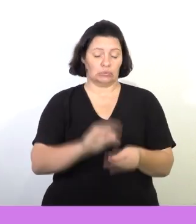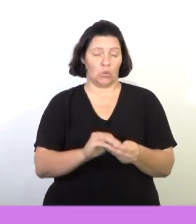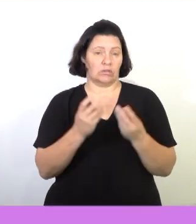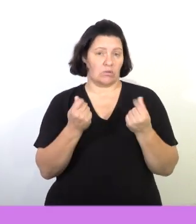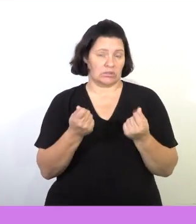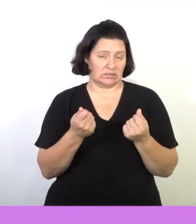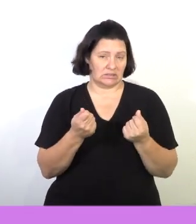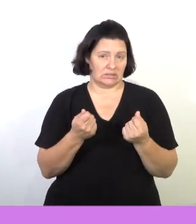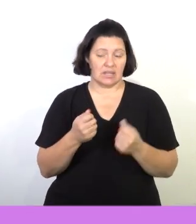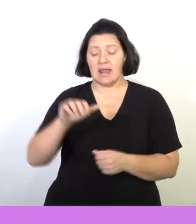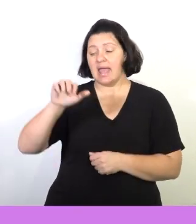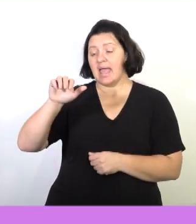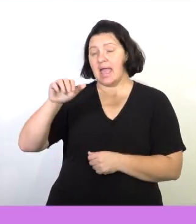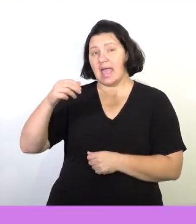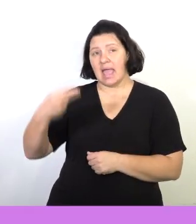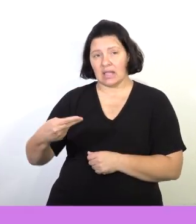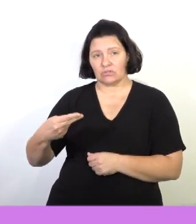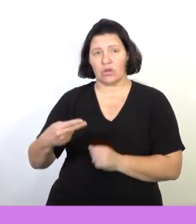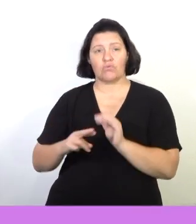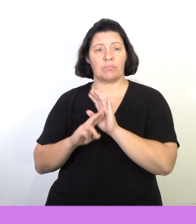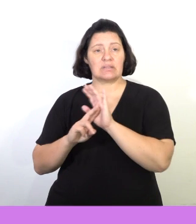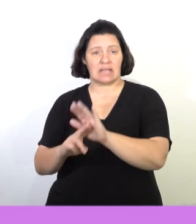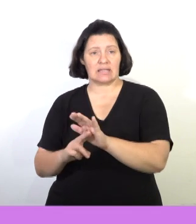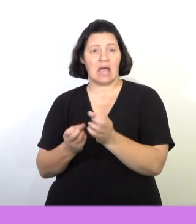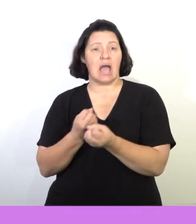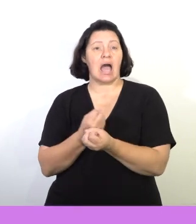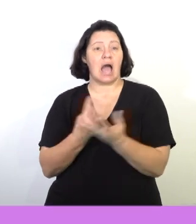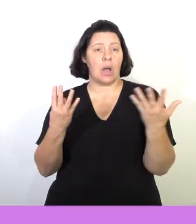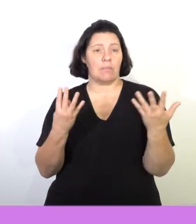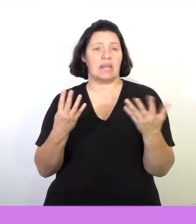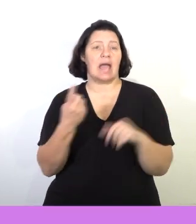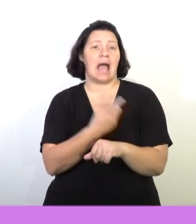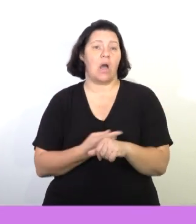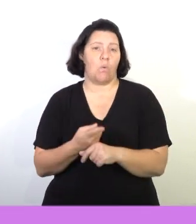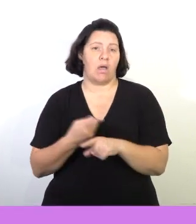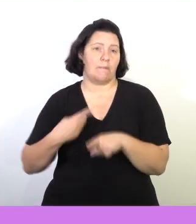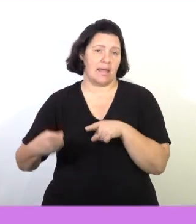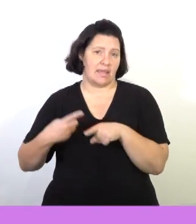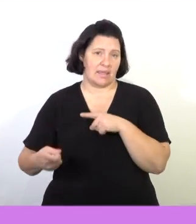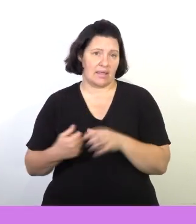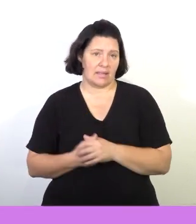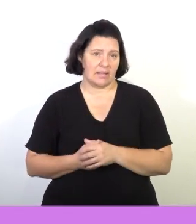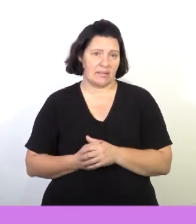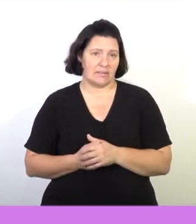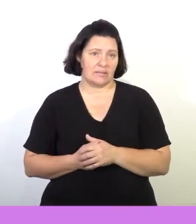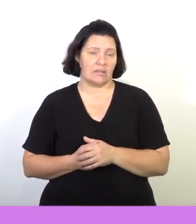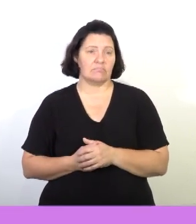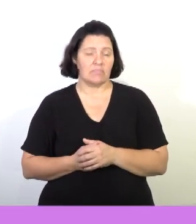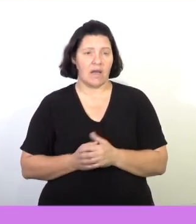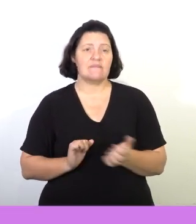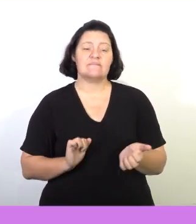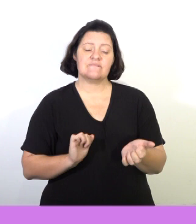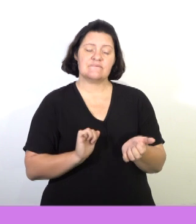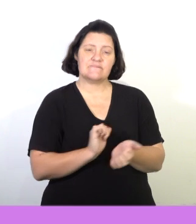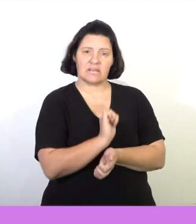the total cost and H represents the number of hours he plays. He